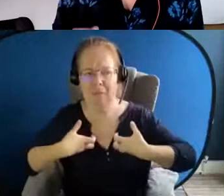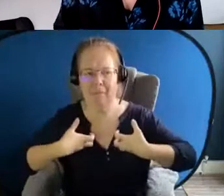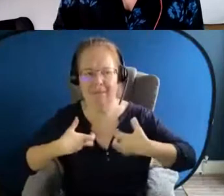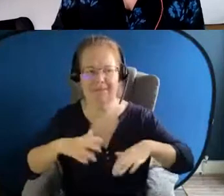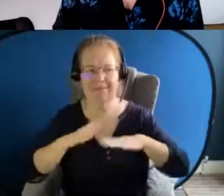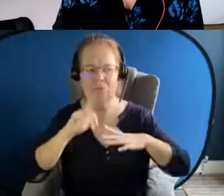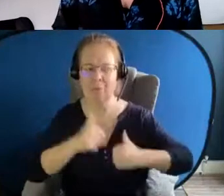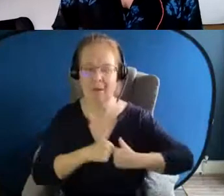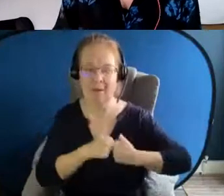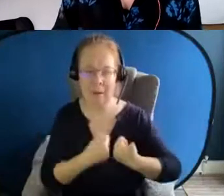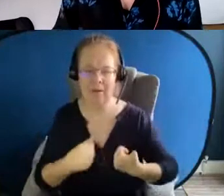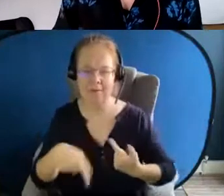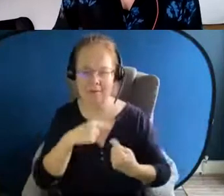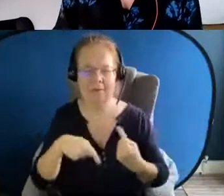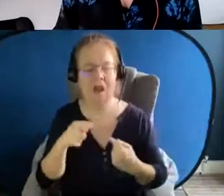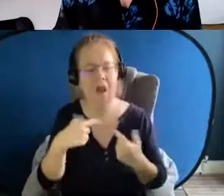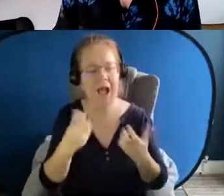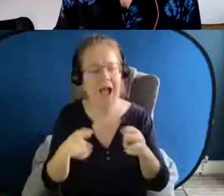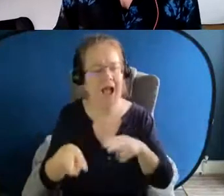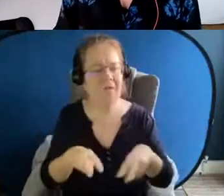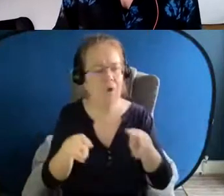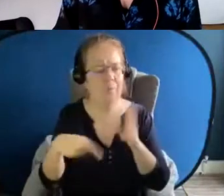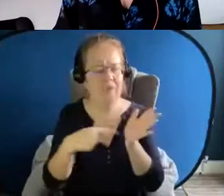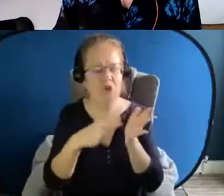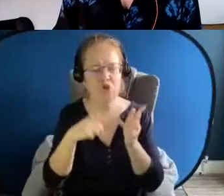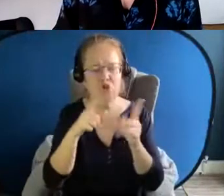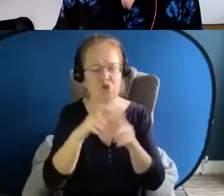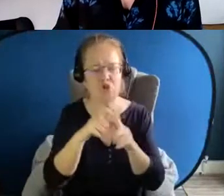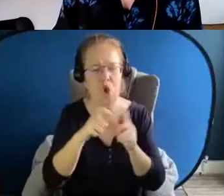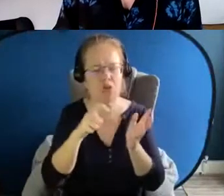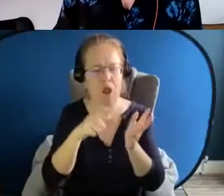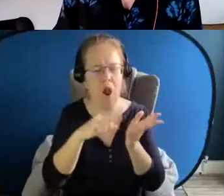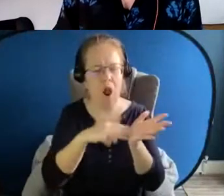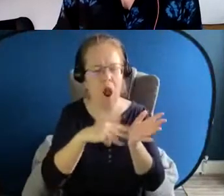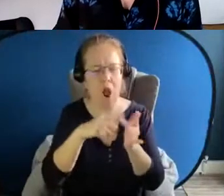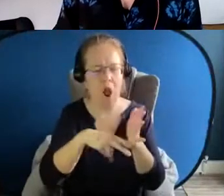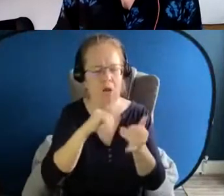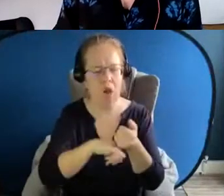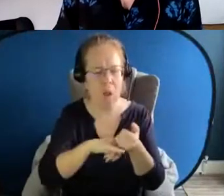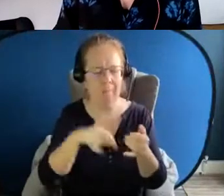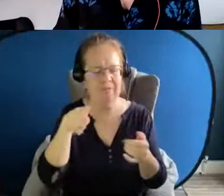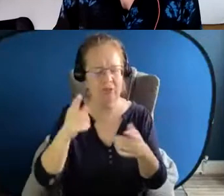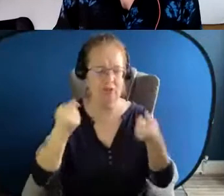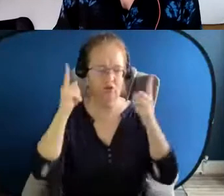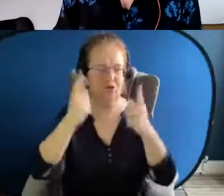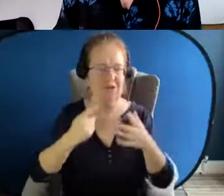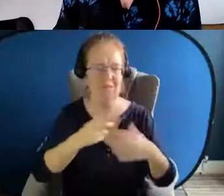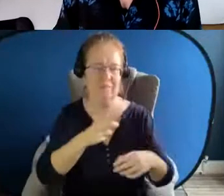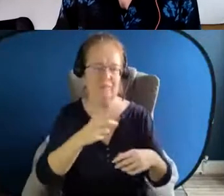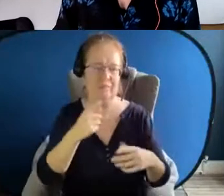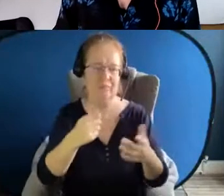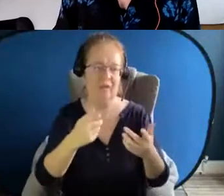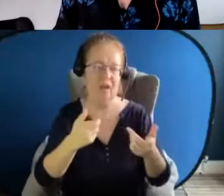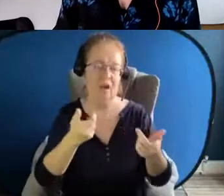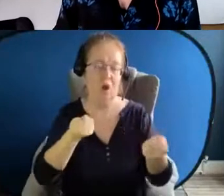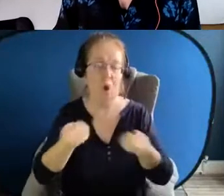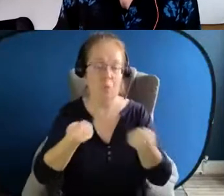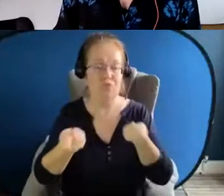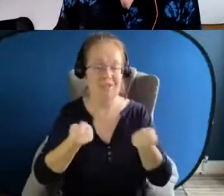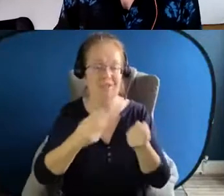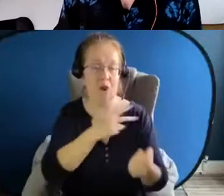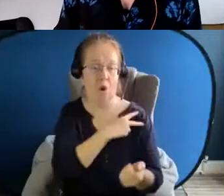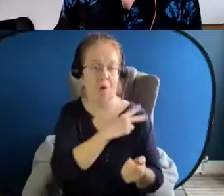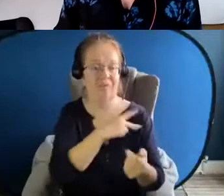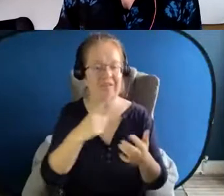but we've got a video from Todd Cummings, who is the Chief Operating Officer of eLearning Brothers, who